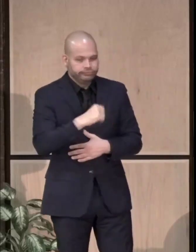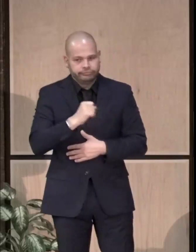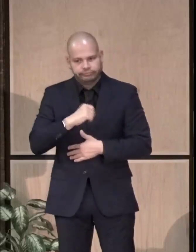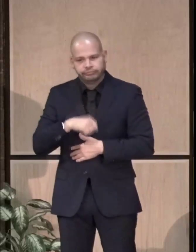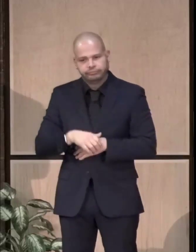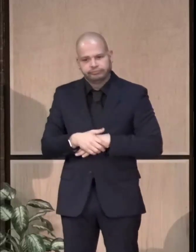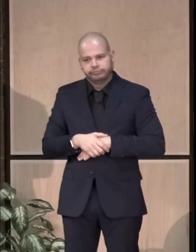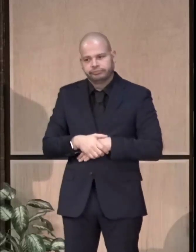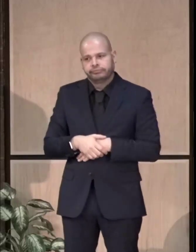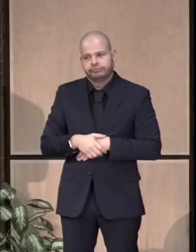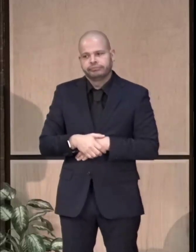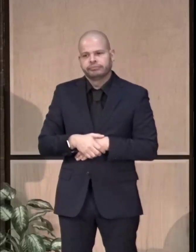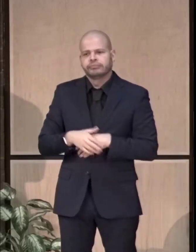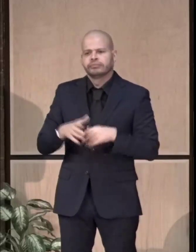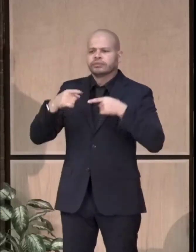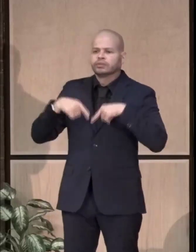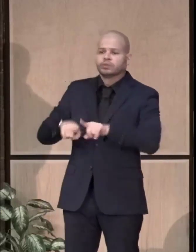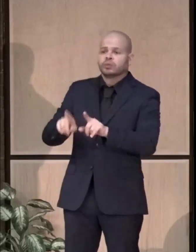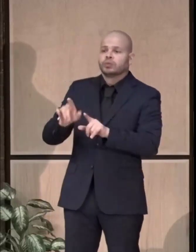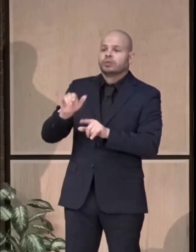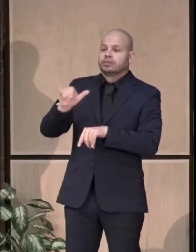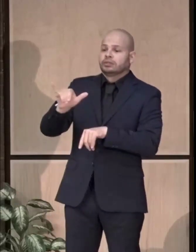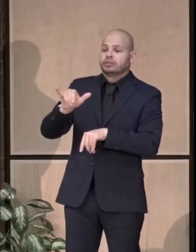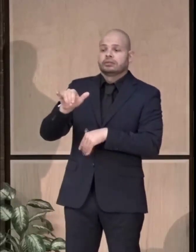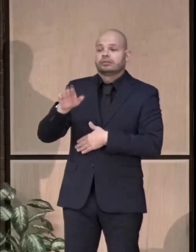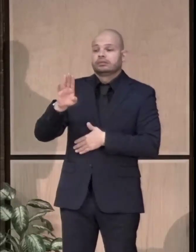assembly. See, what's the policy?